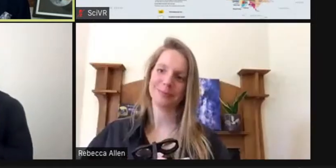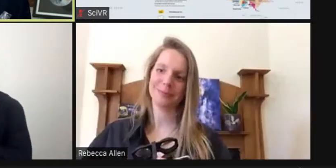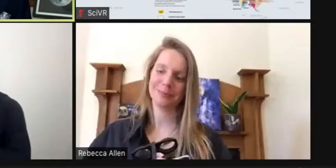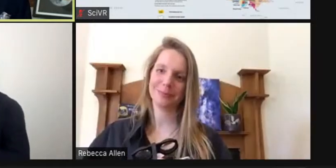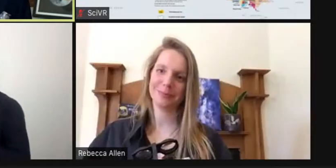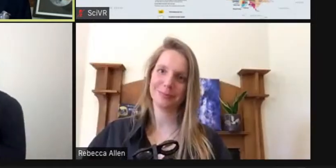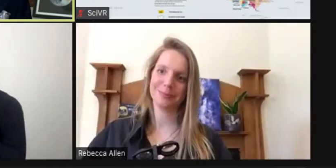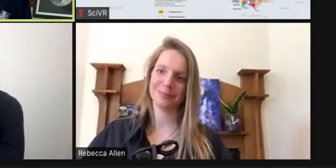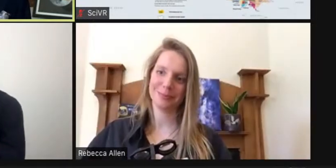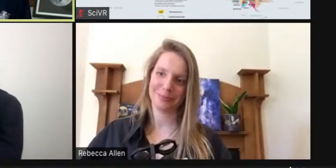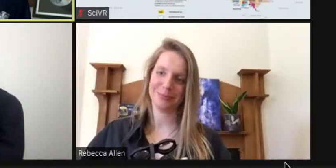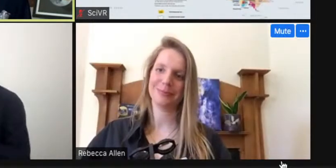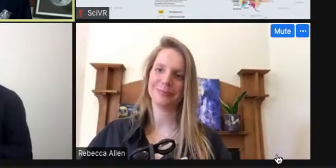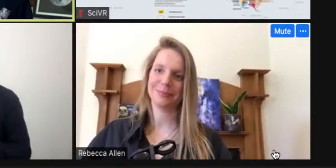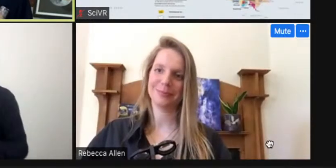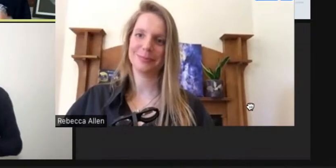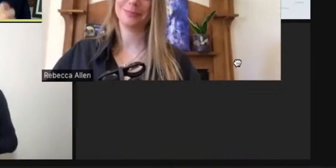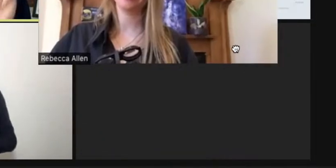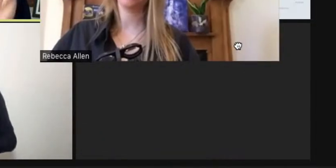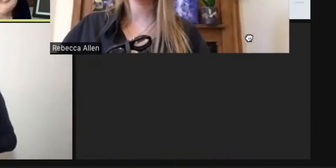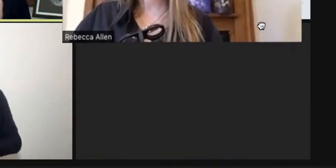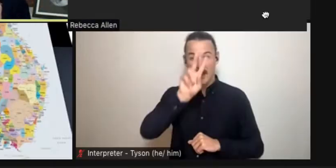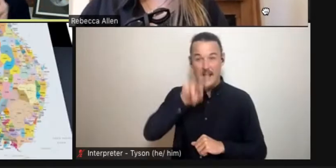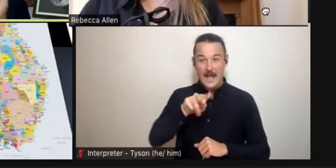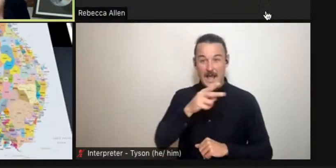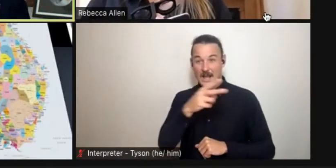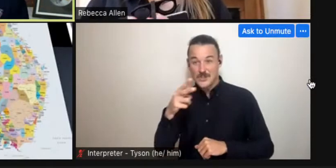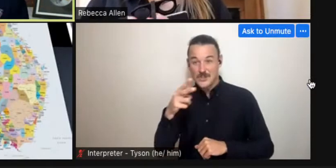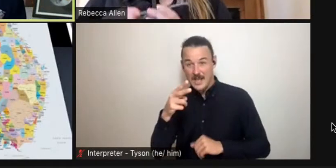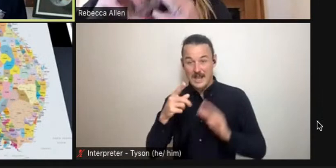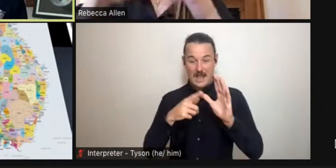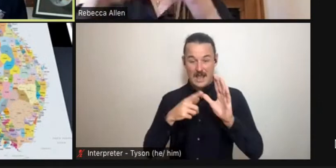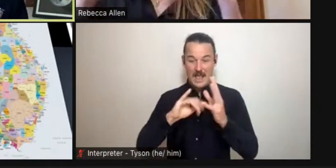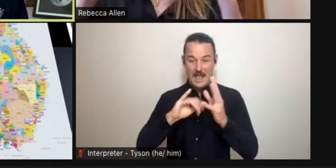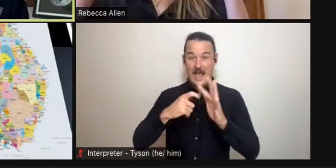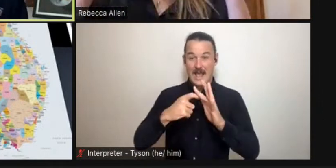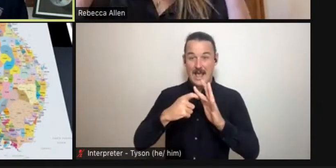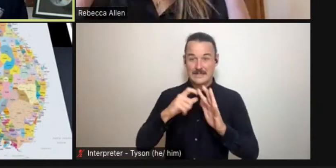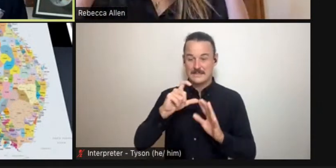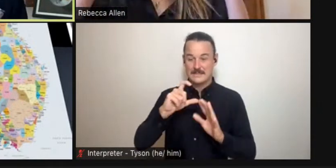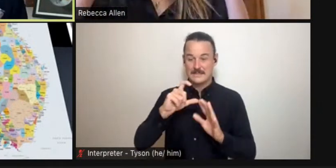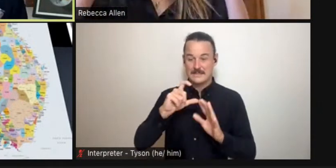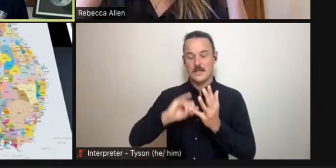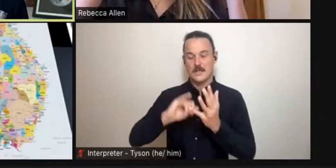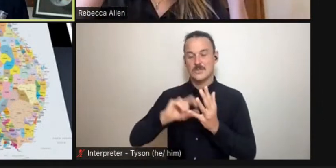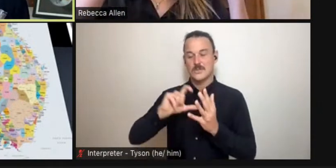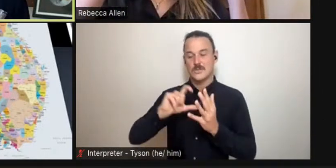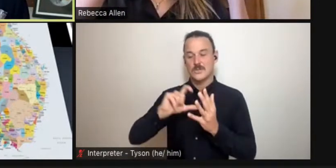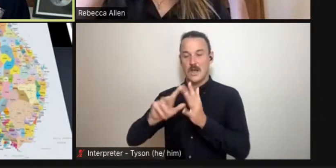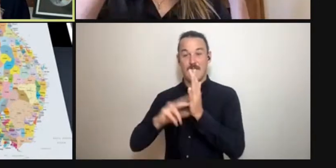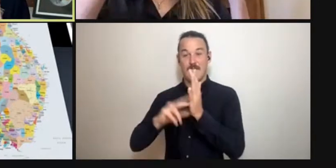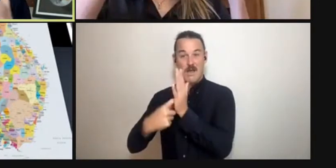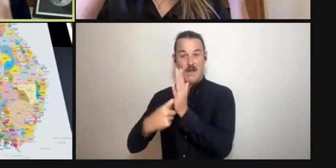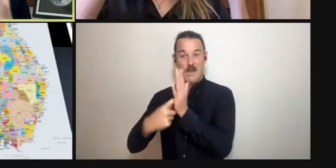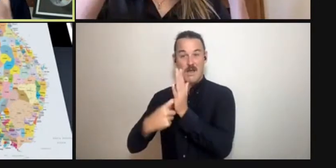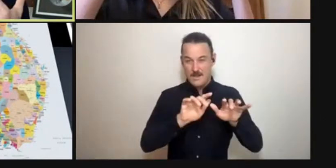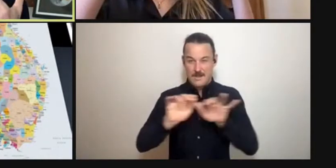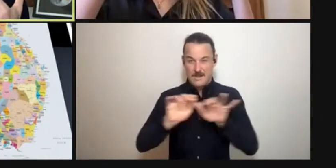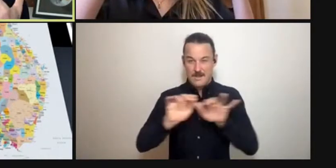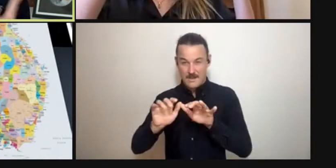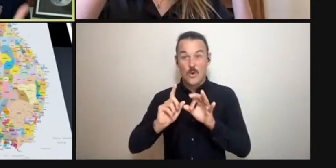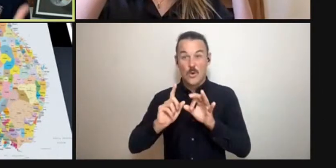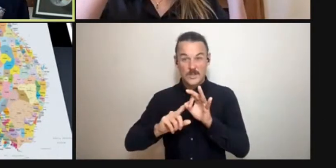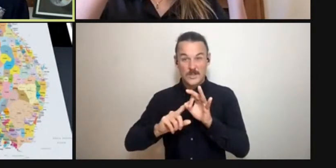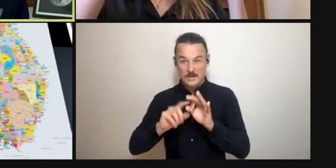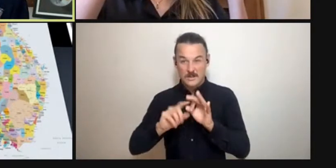hashtag AskSciVR, so ask, SCIVR, and that will, those questions will either come through